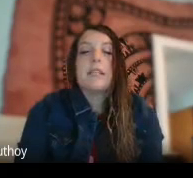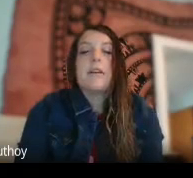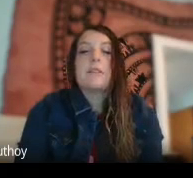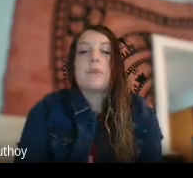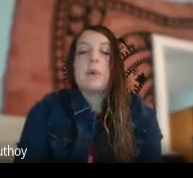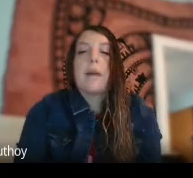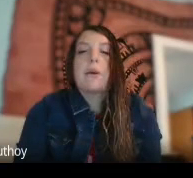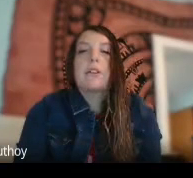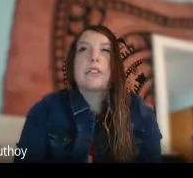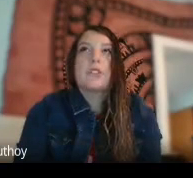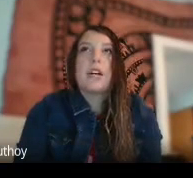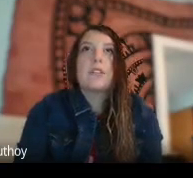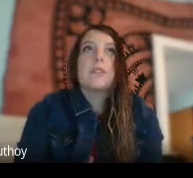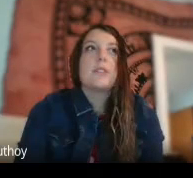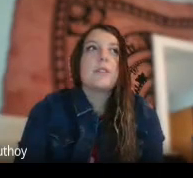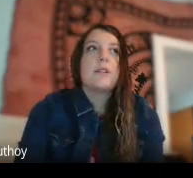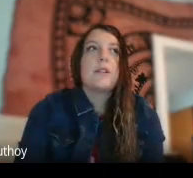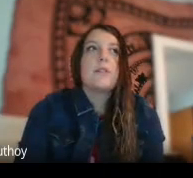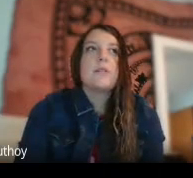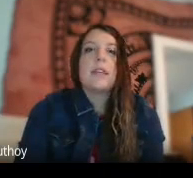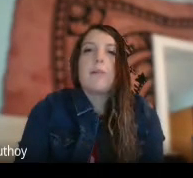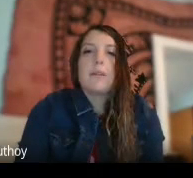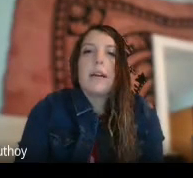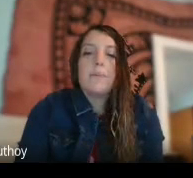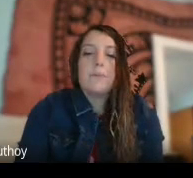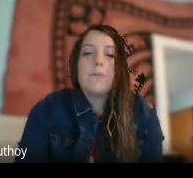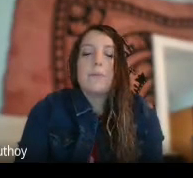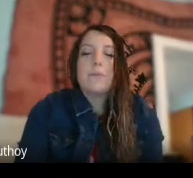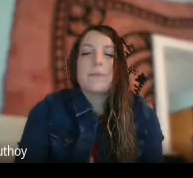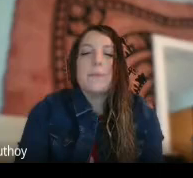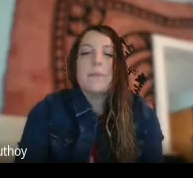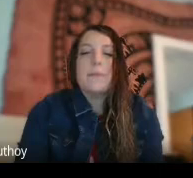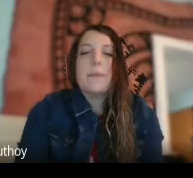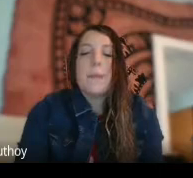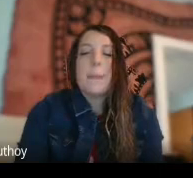signs in meeting others vocab are initialized? Think about that.